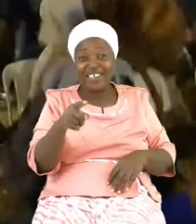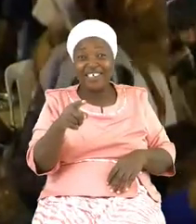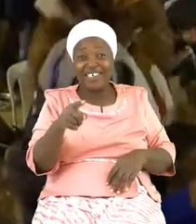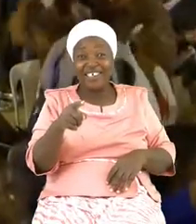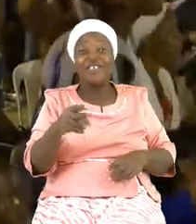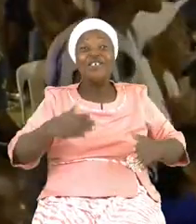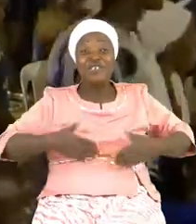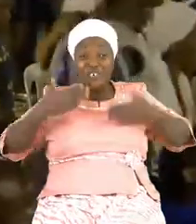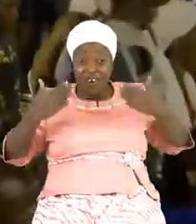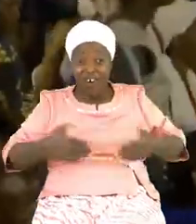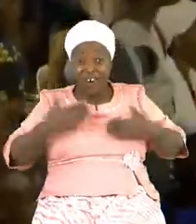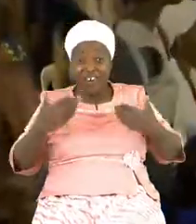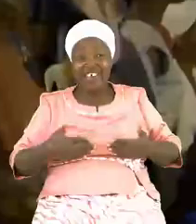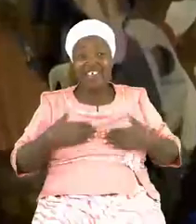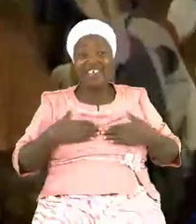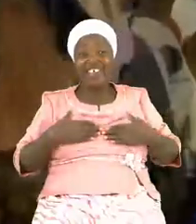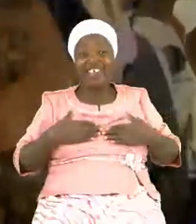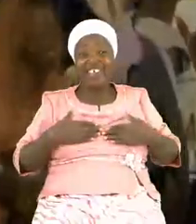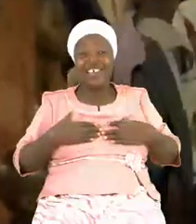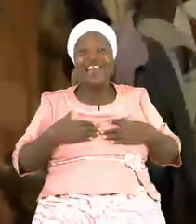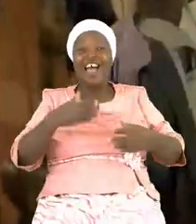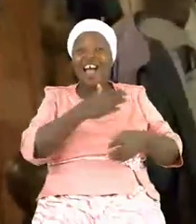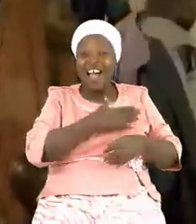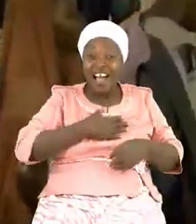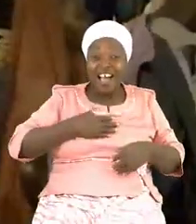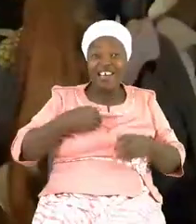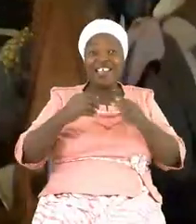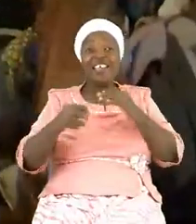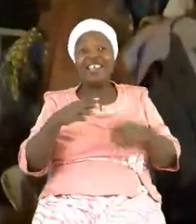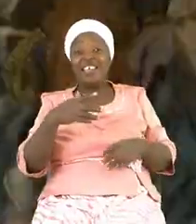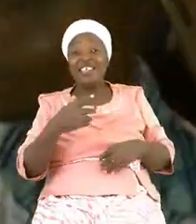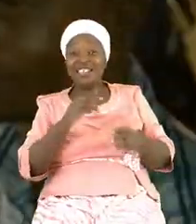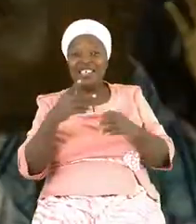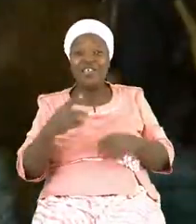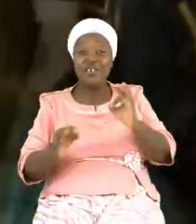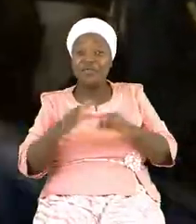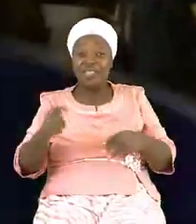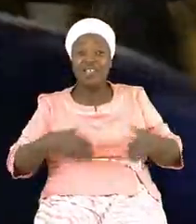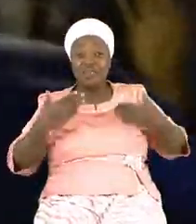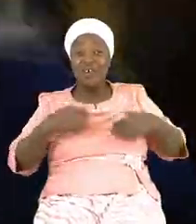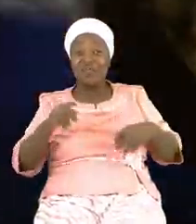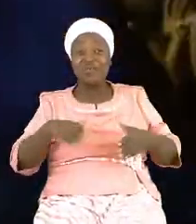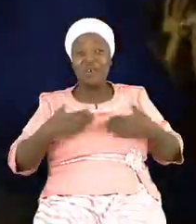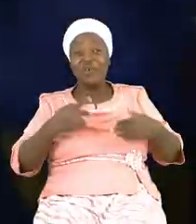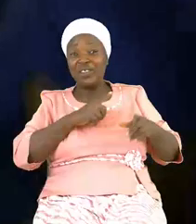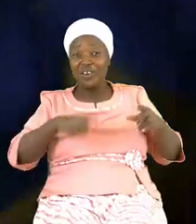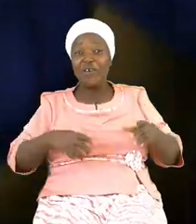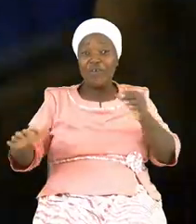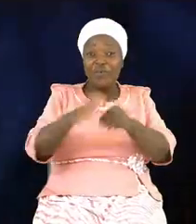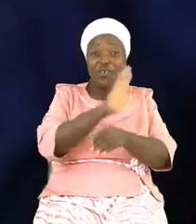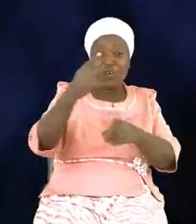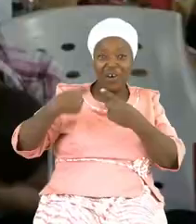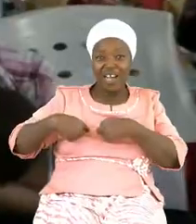Joy. And as the joy of God fills your heart, fibroid will vanish away.